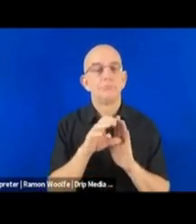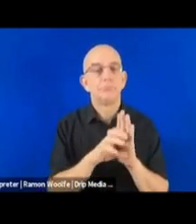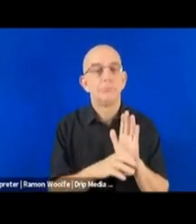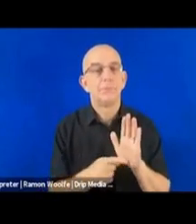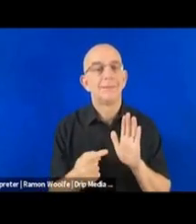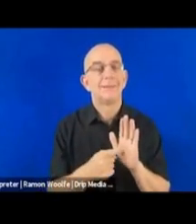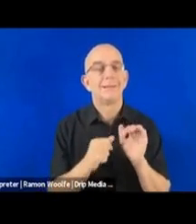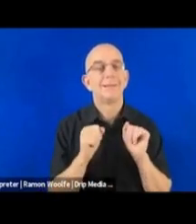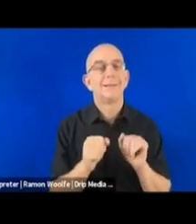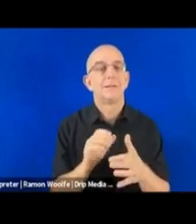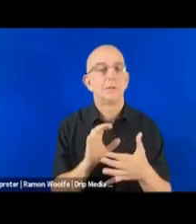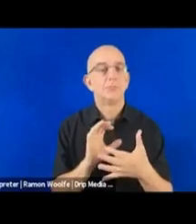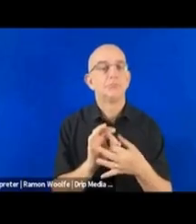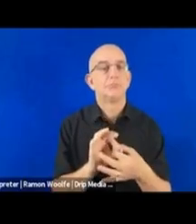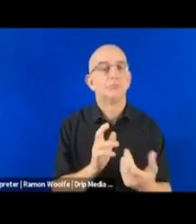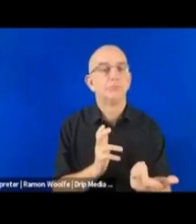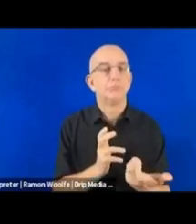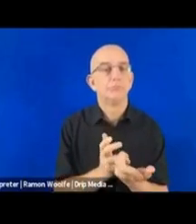sure that